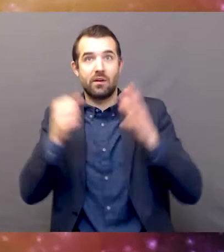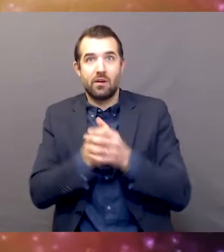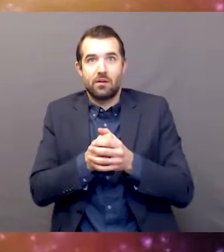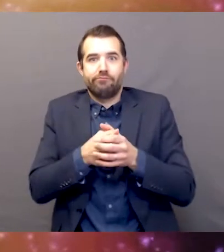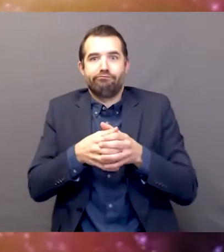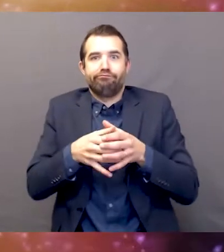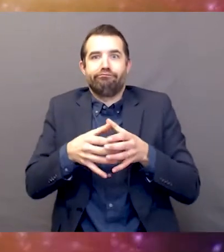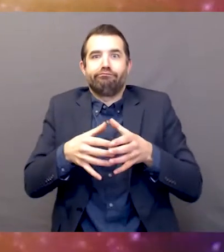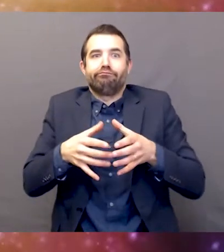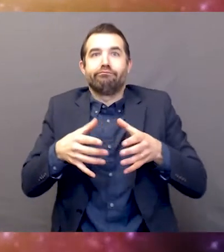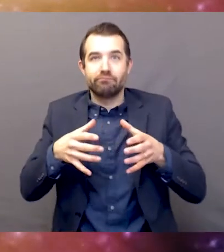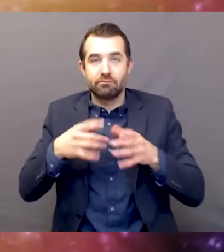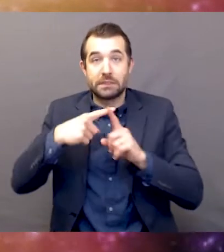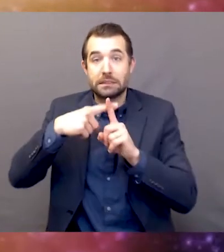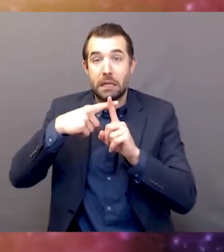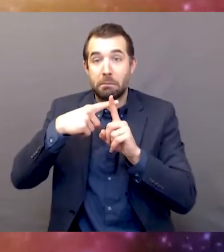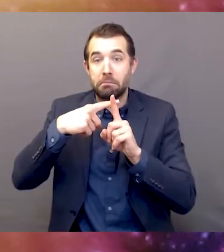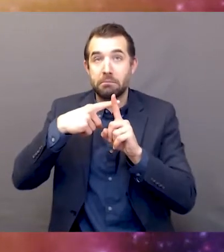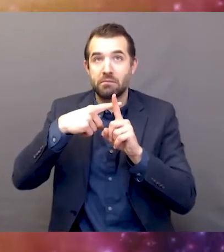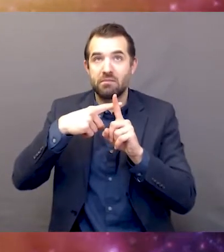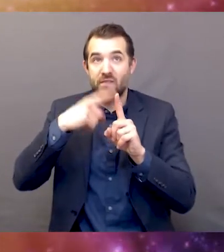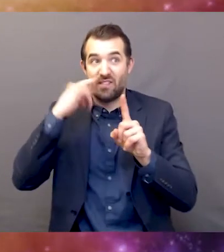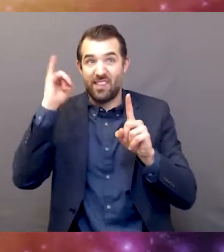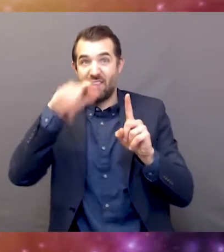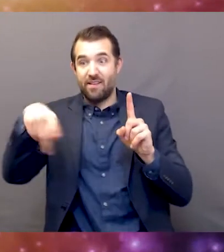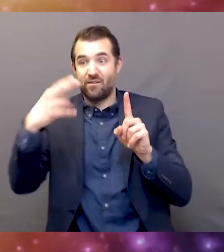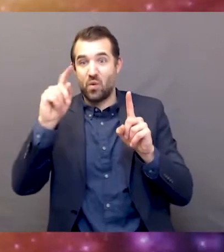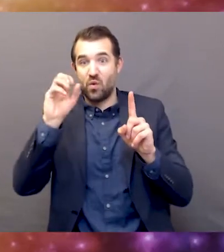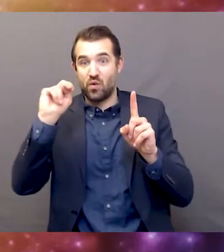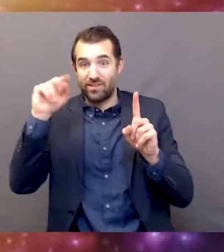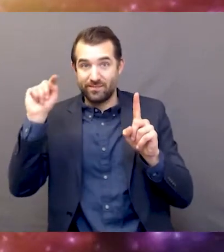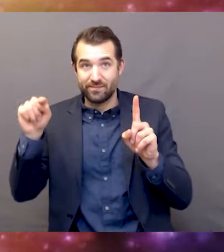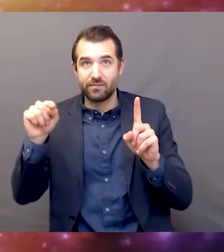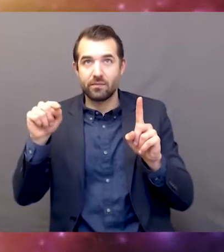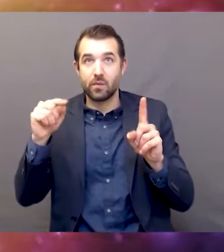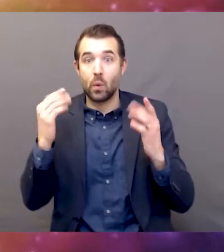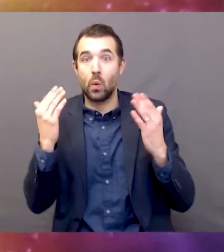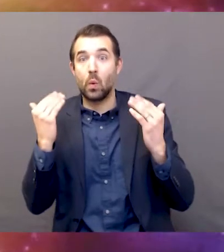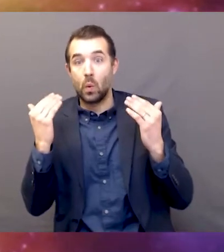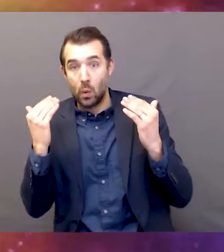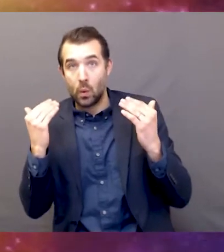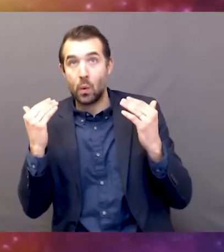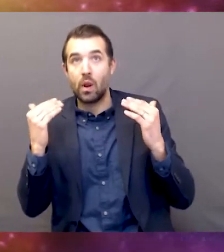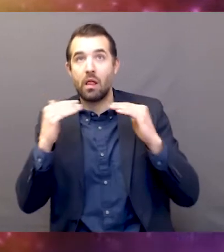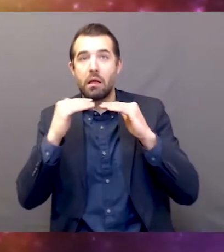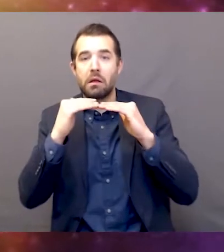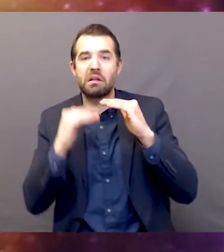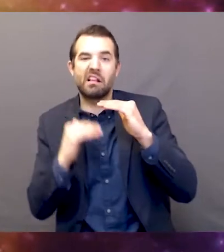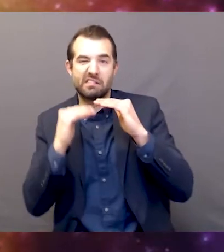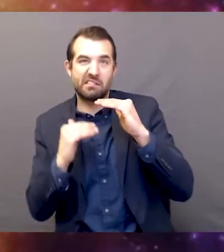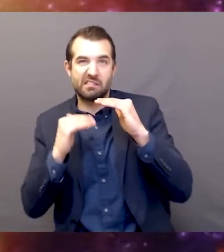over 1,000, and the characteristic temperature of these background photons is cooled by the same factor to just under 3